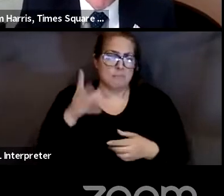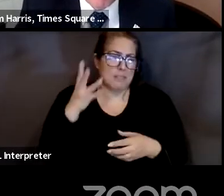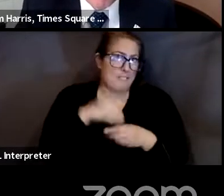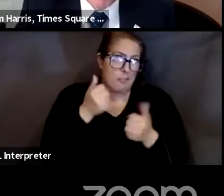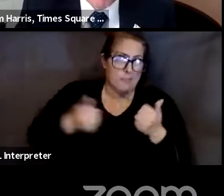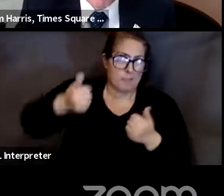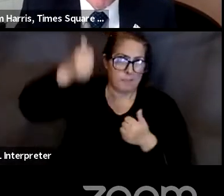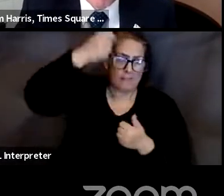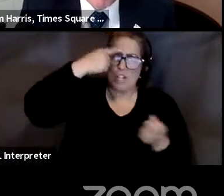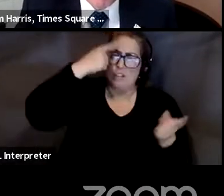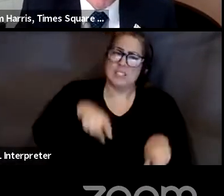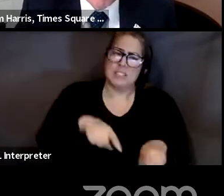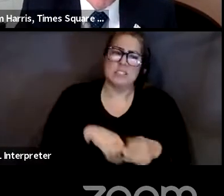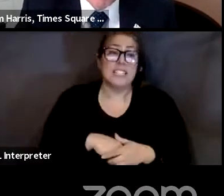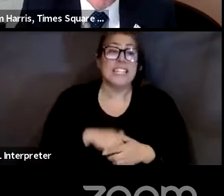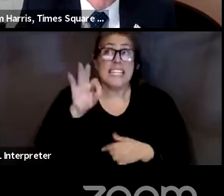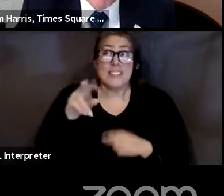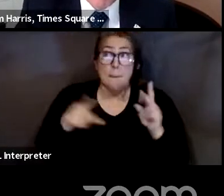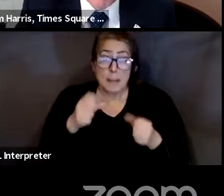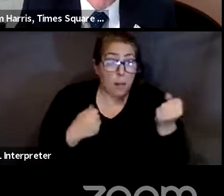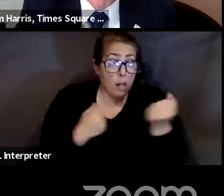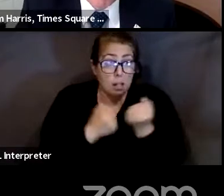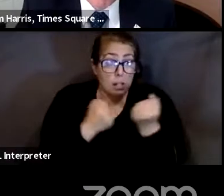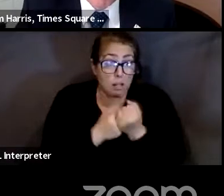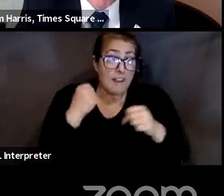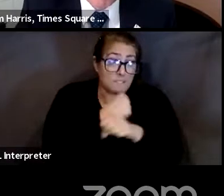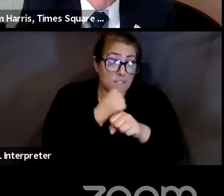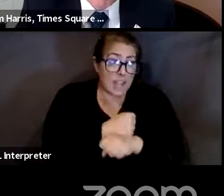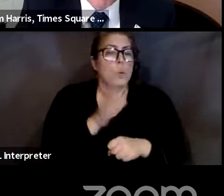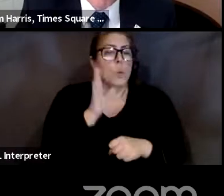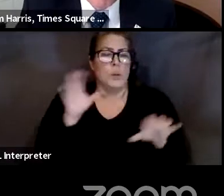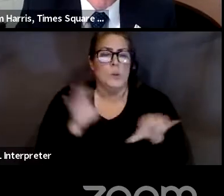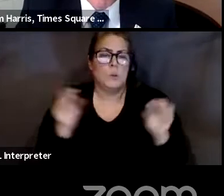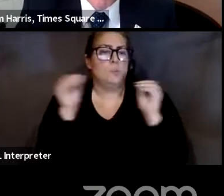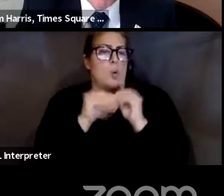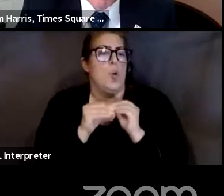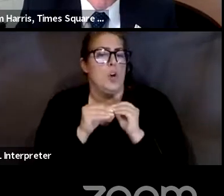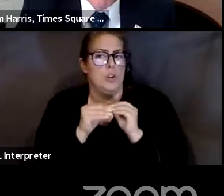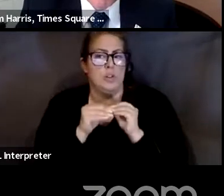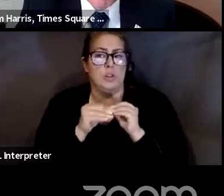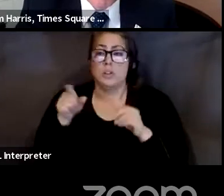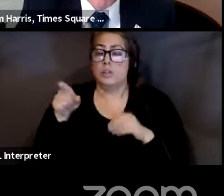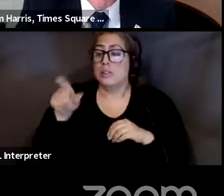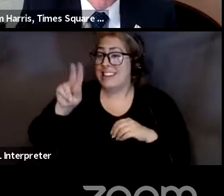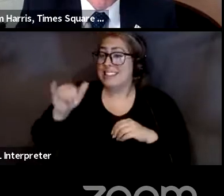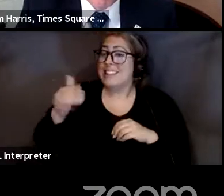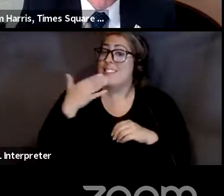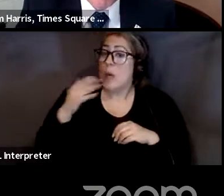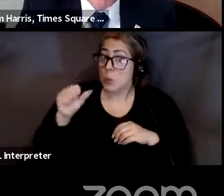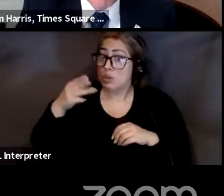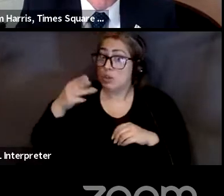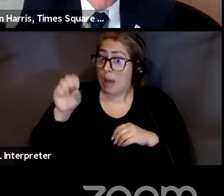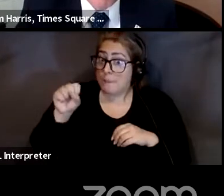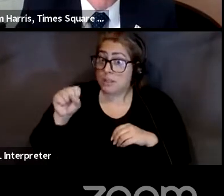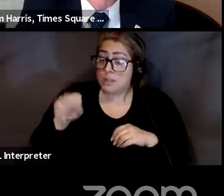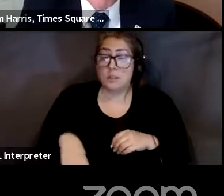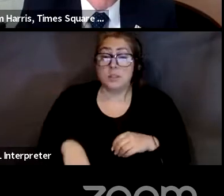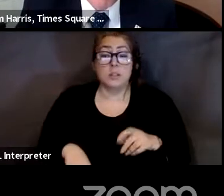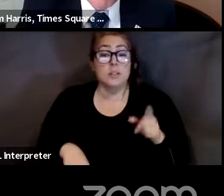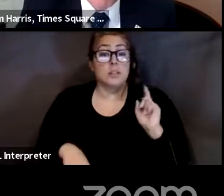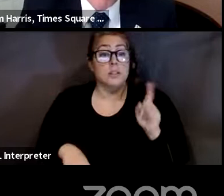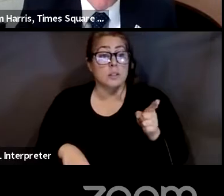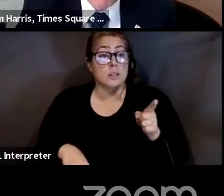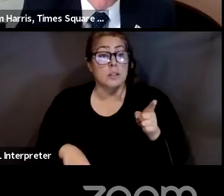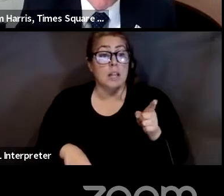could be able to do more of that, and we should. Thanks. Thank you, Sham. And so Bea, you mentioned the magic